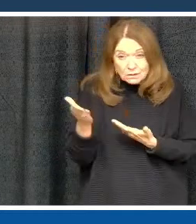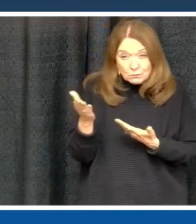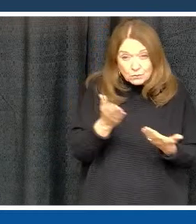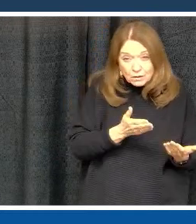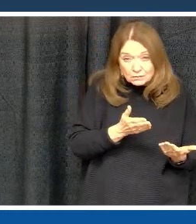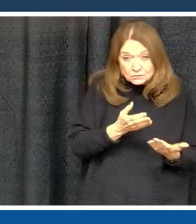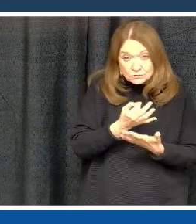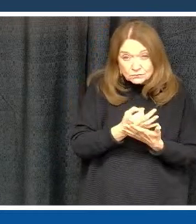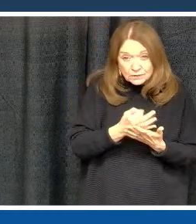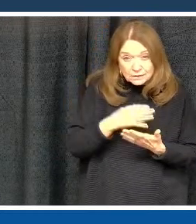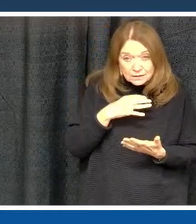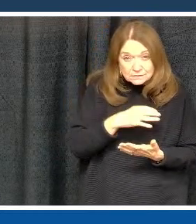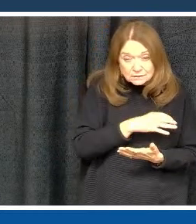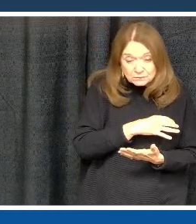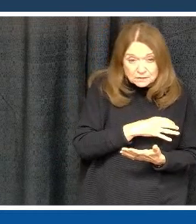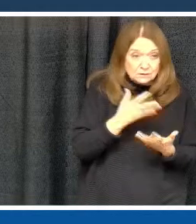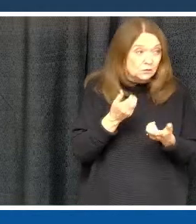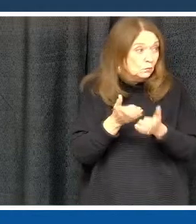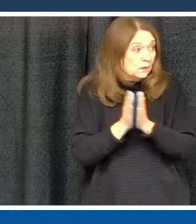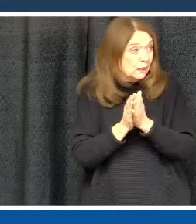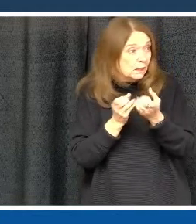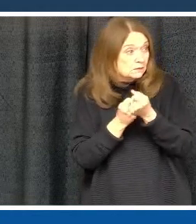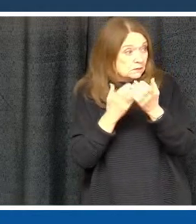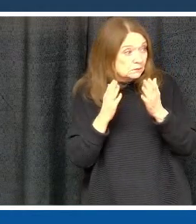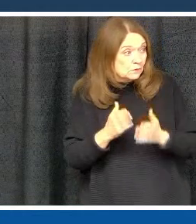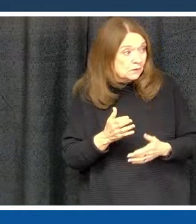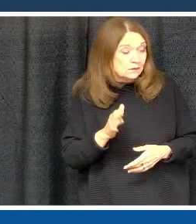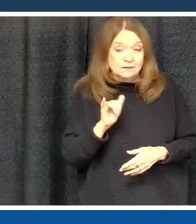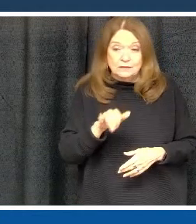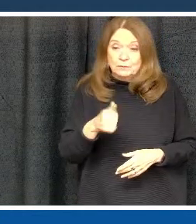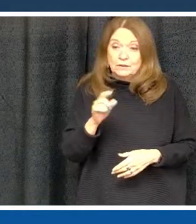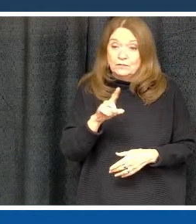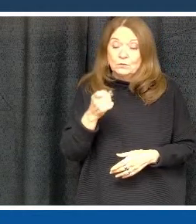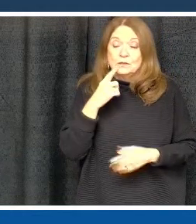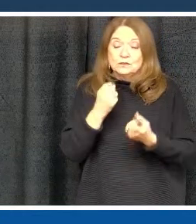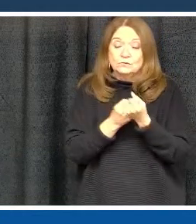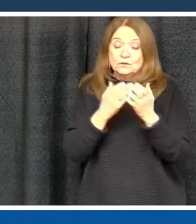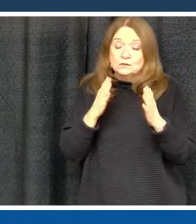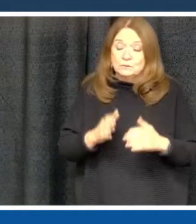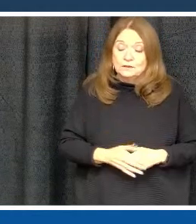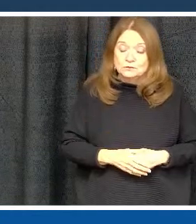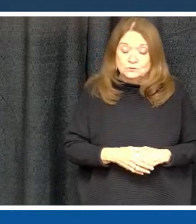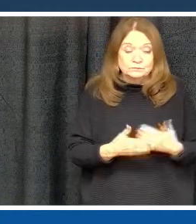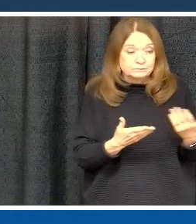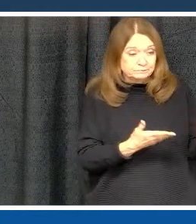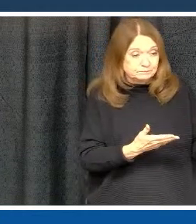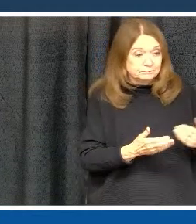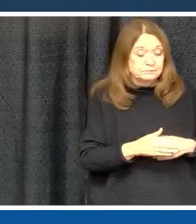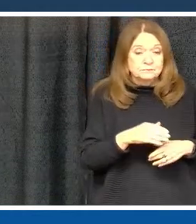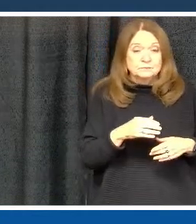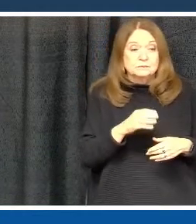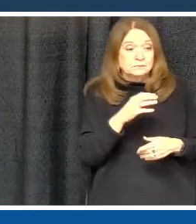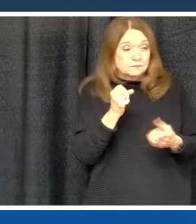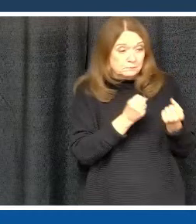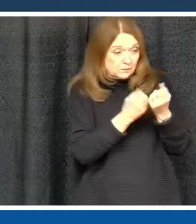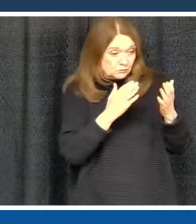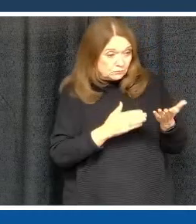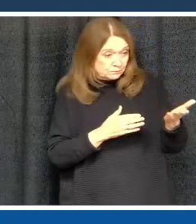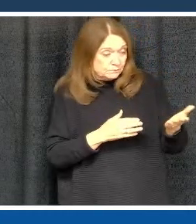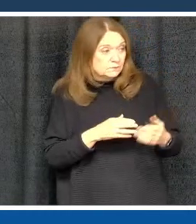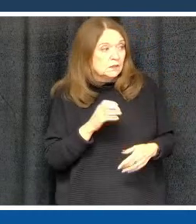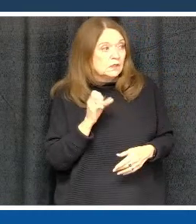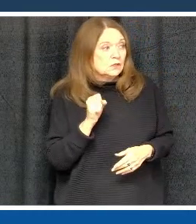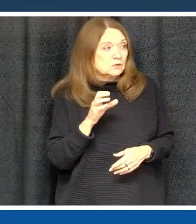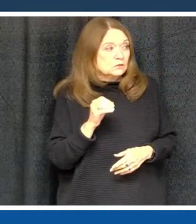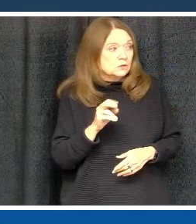to finance? You want to ask the sponsor? That 'Cause that would was be her. another question I for the think that was sponsor. her statement. Go ahead, Madam Sponsor, you're recognized. So